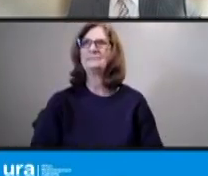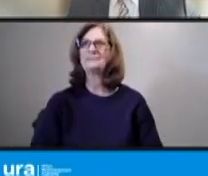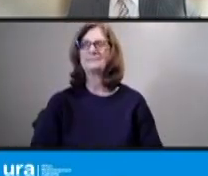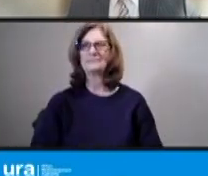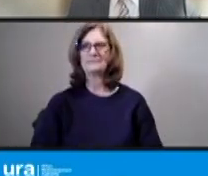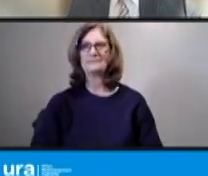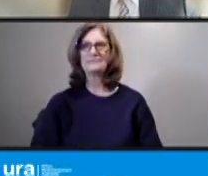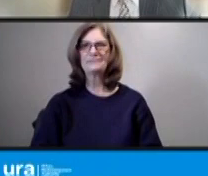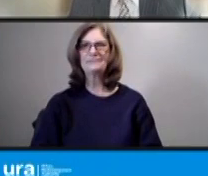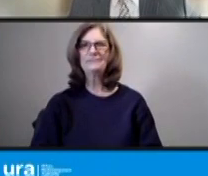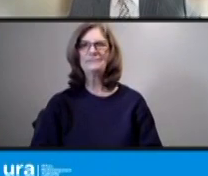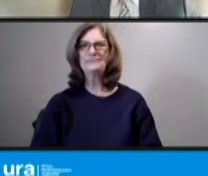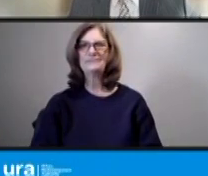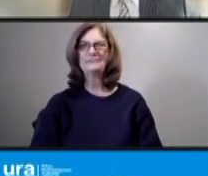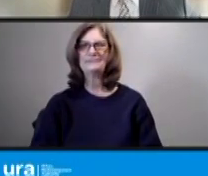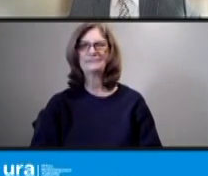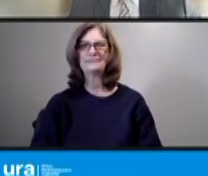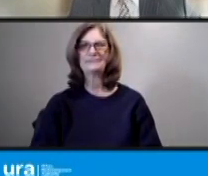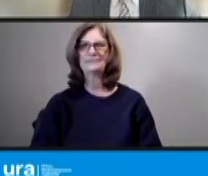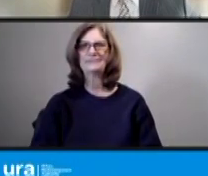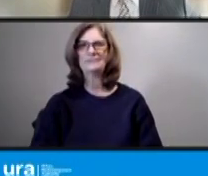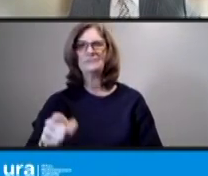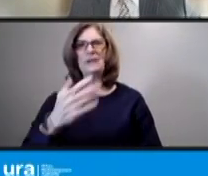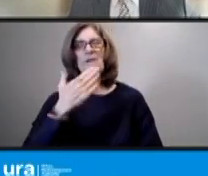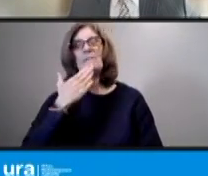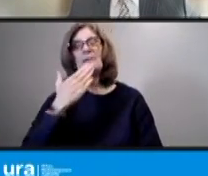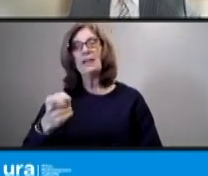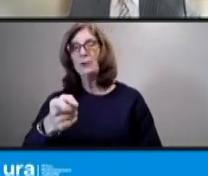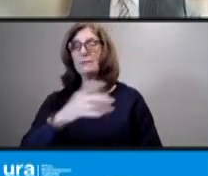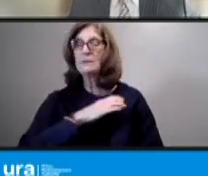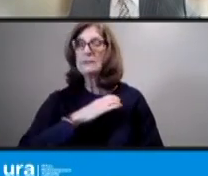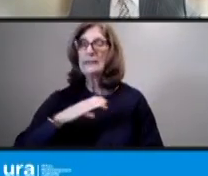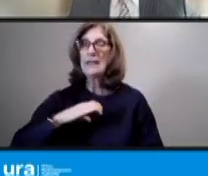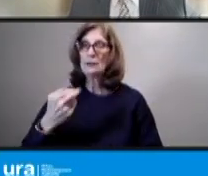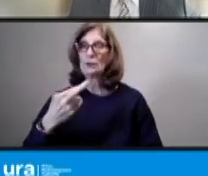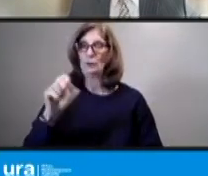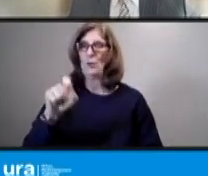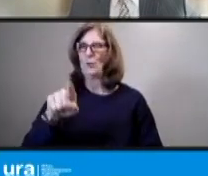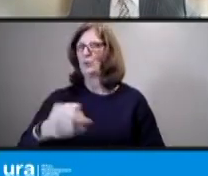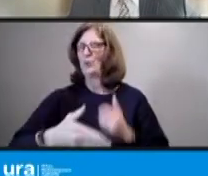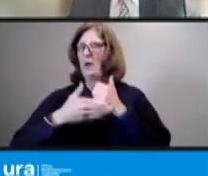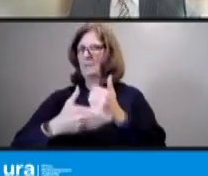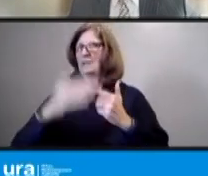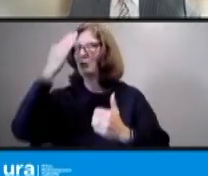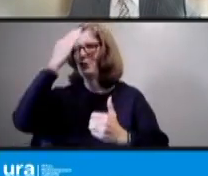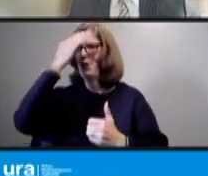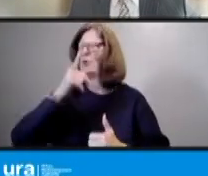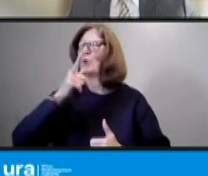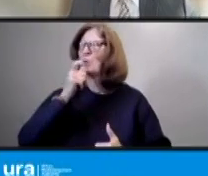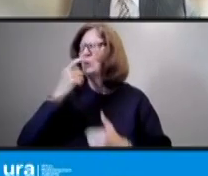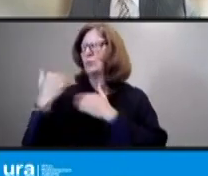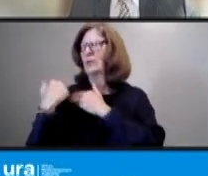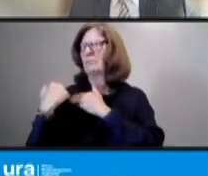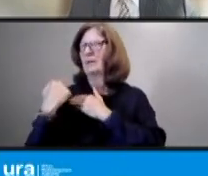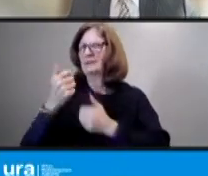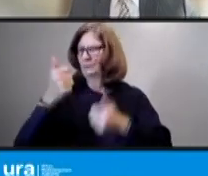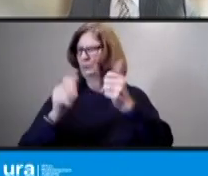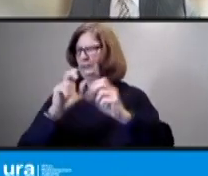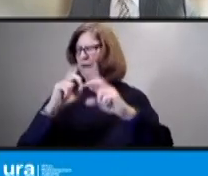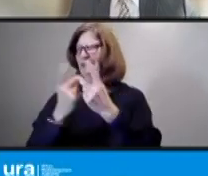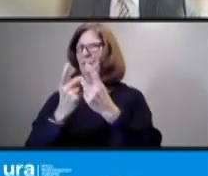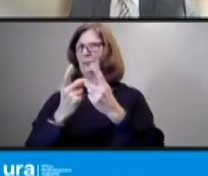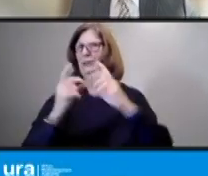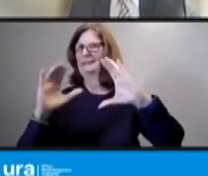Yeah, absolutely. And thank you, Councilwoman, for stepping in to let us know who's where.